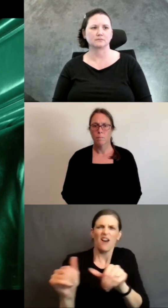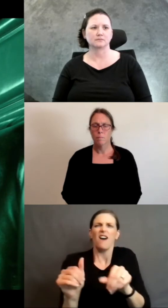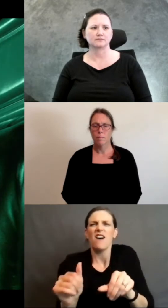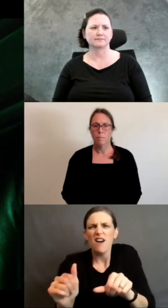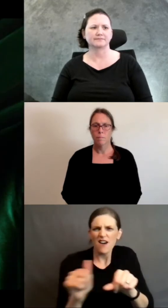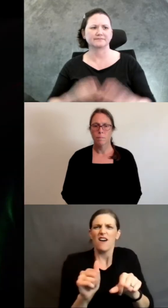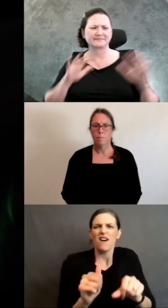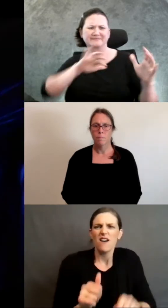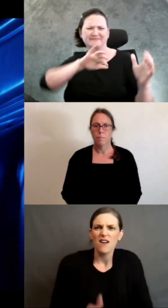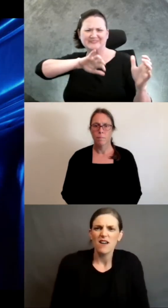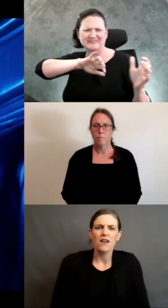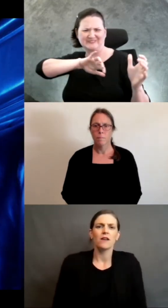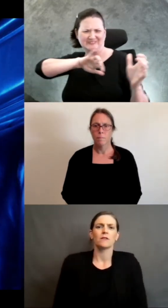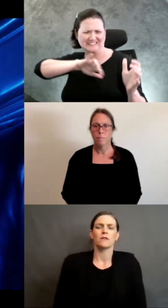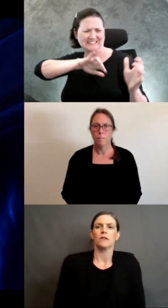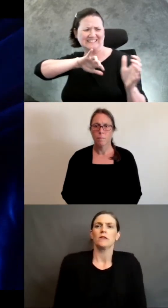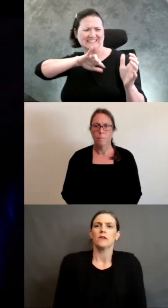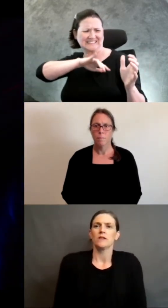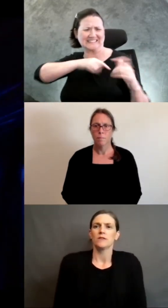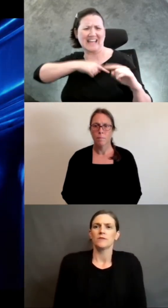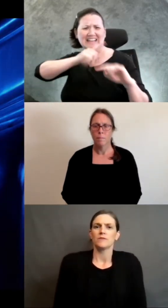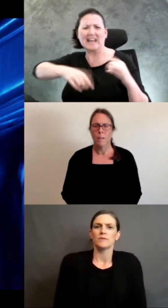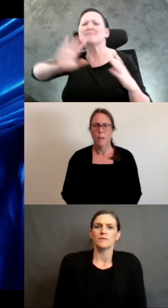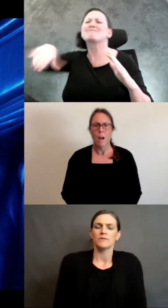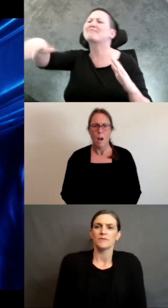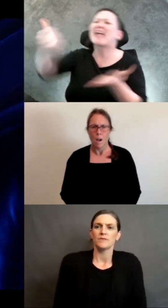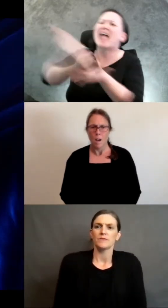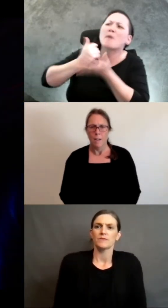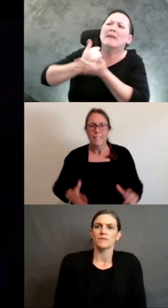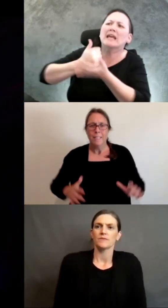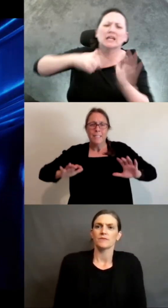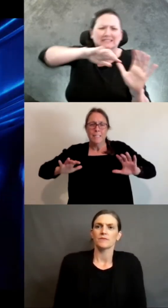Okay, I can't. Help me move this!